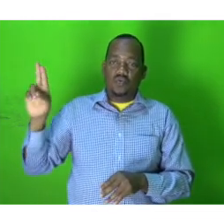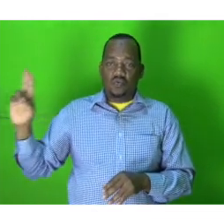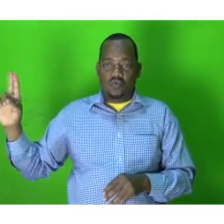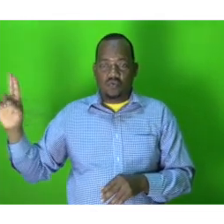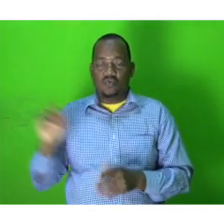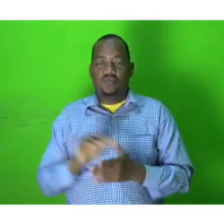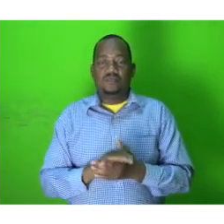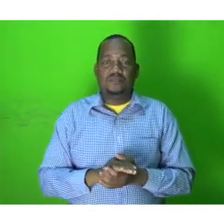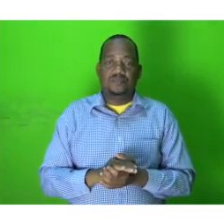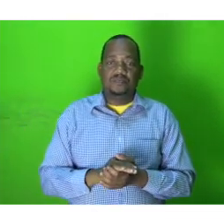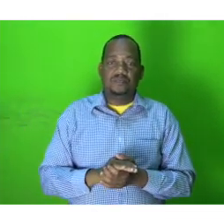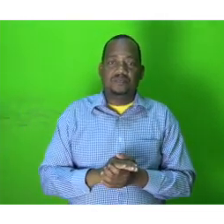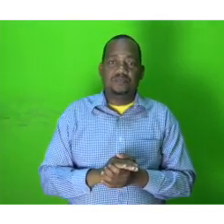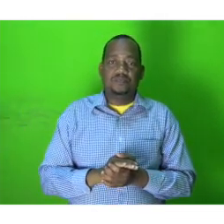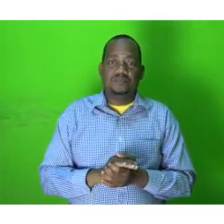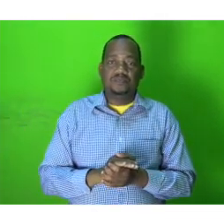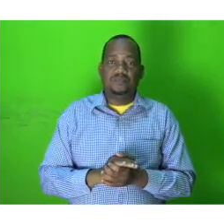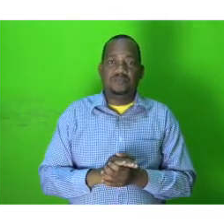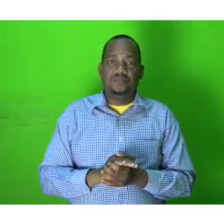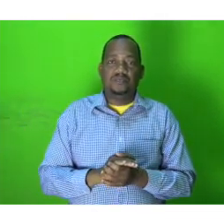branch Tungu.